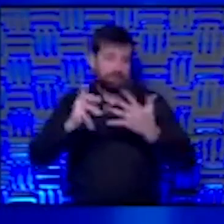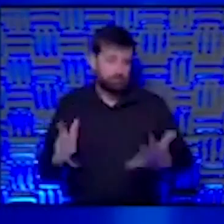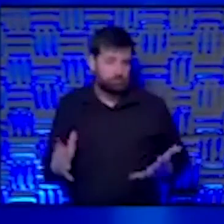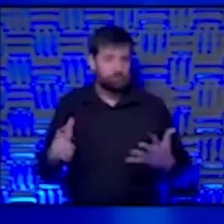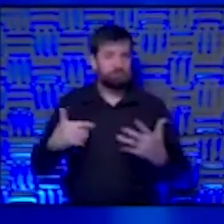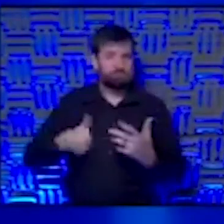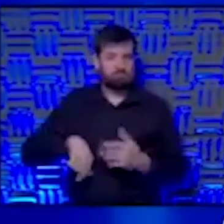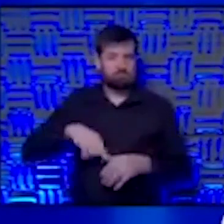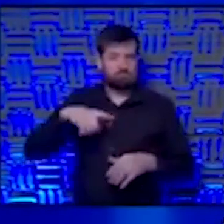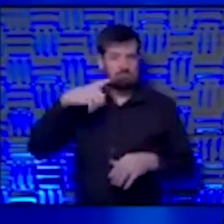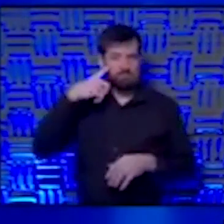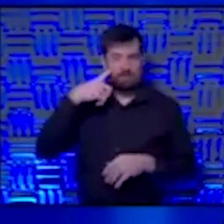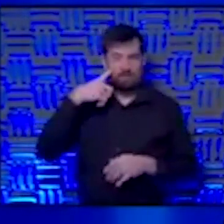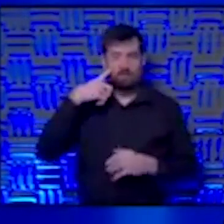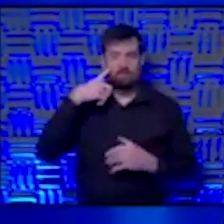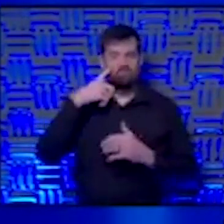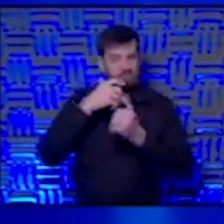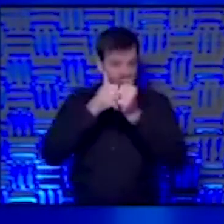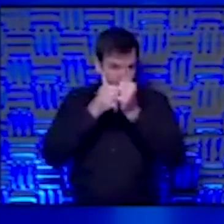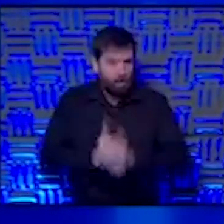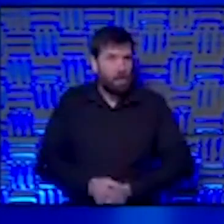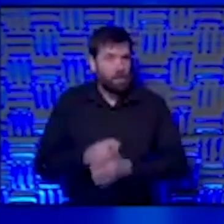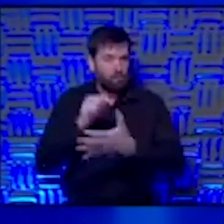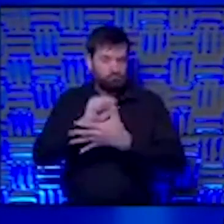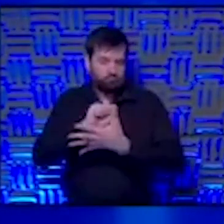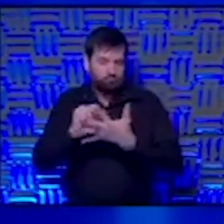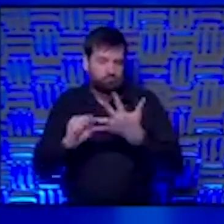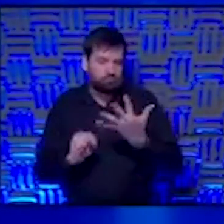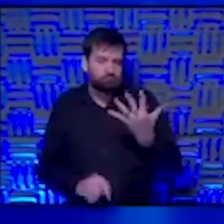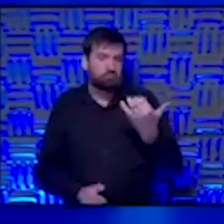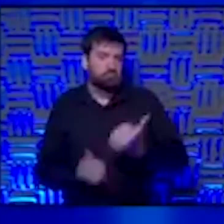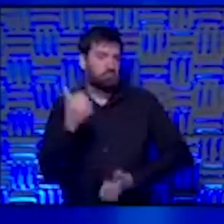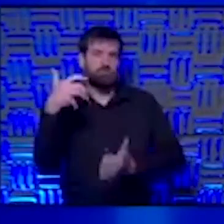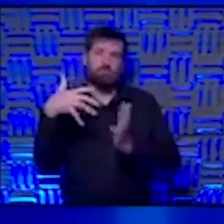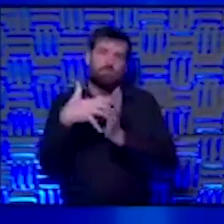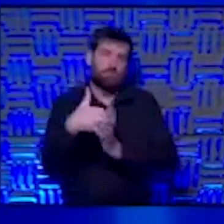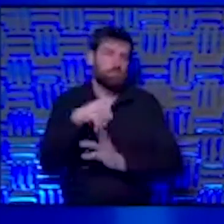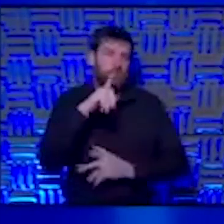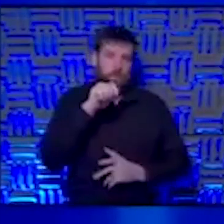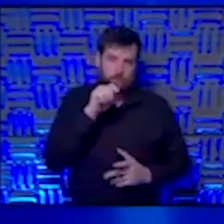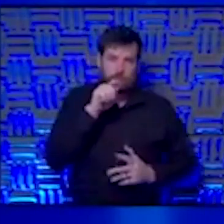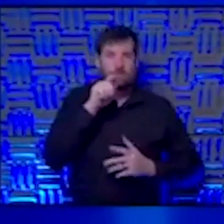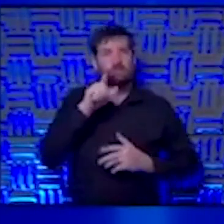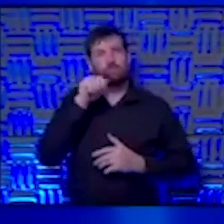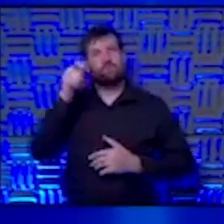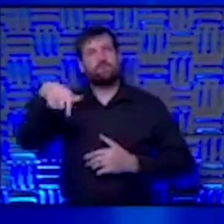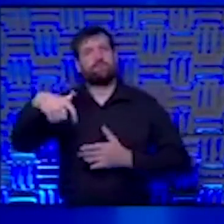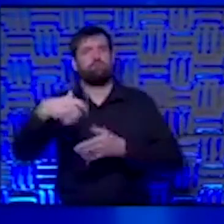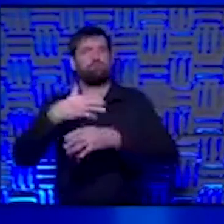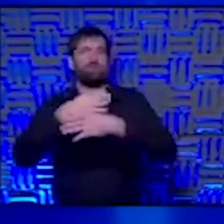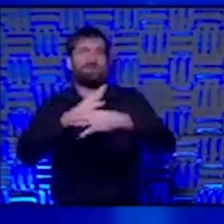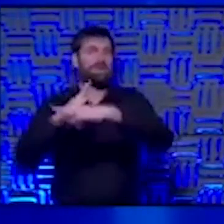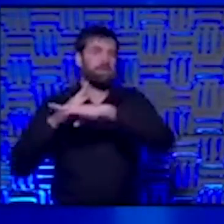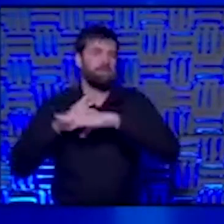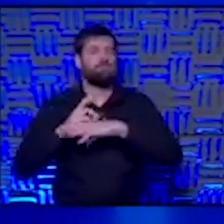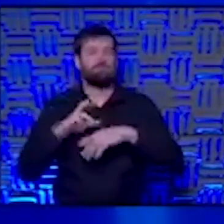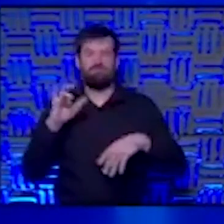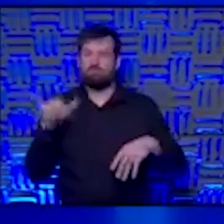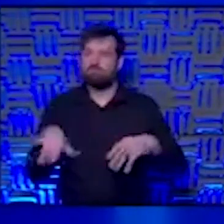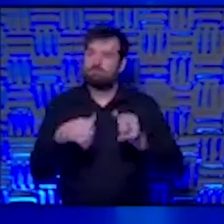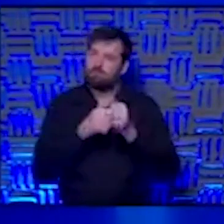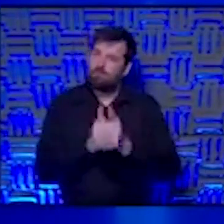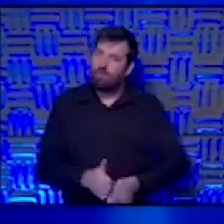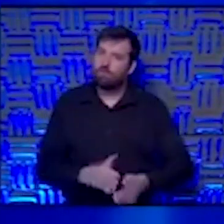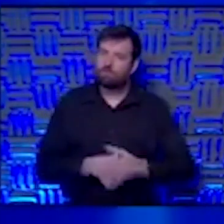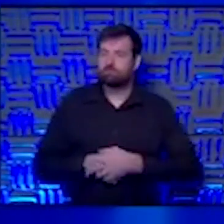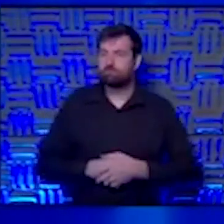we think that is to follow the questions about who is the most vulnerable, who do we need to protect. And I think that's the way to stick to